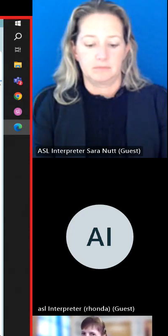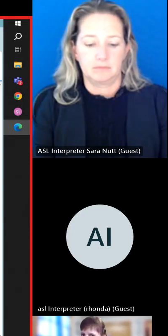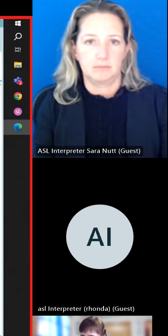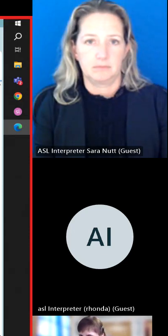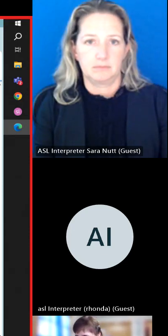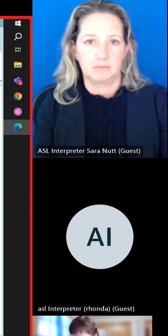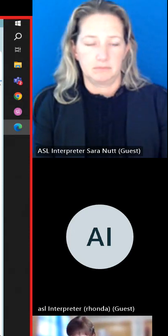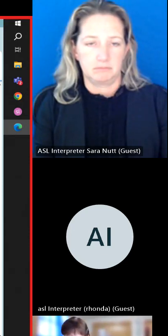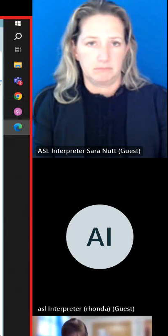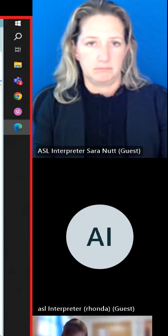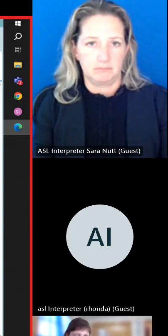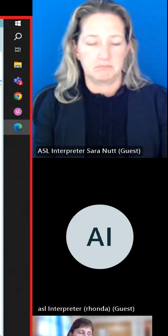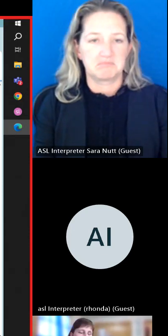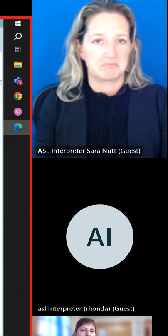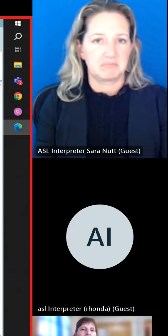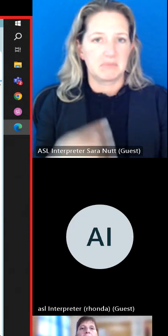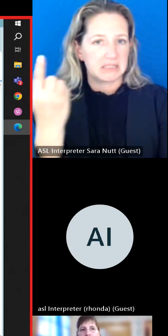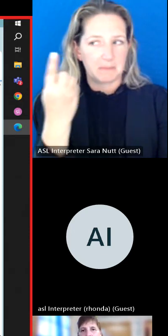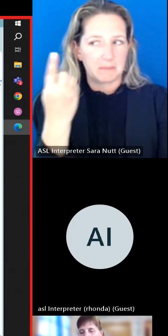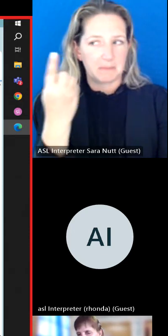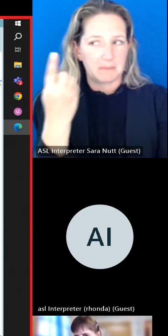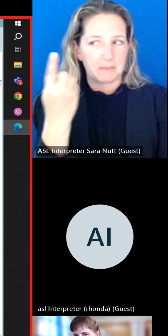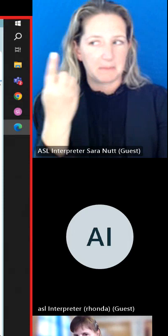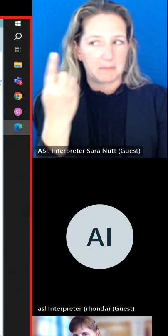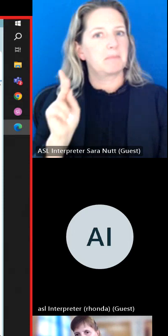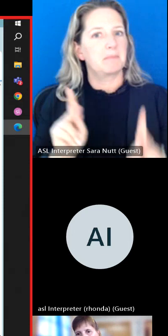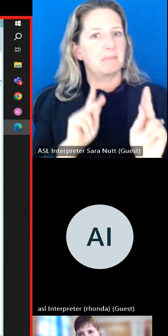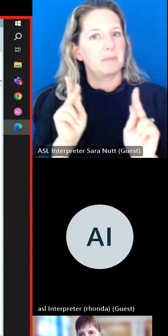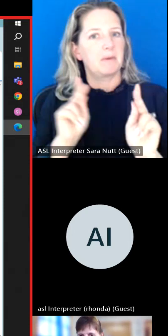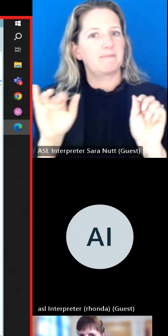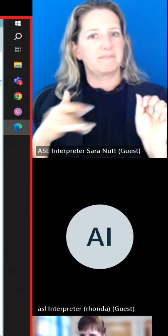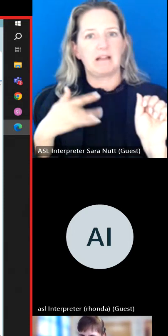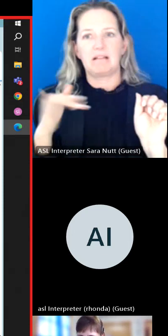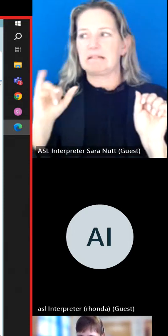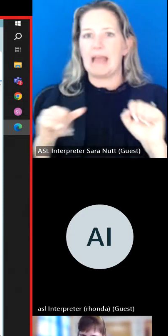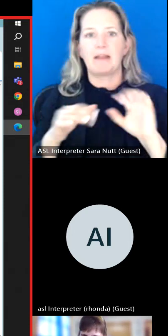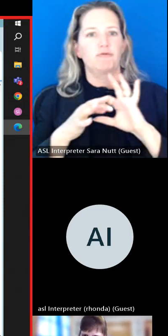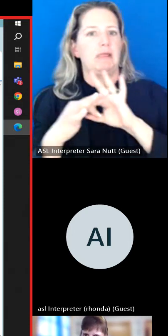Something that people can relate to. That's one of the principles of adult learning.